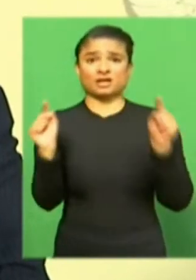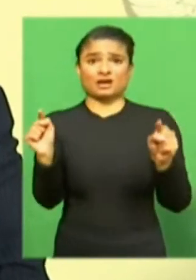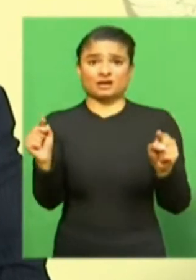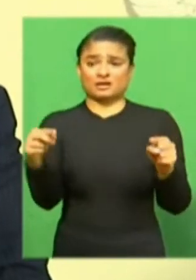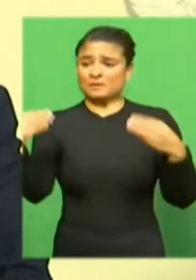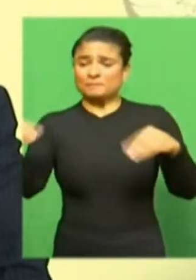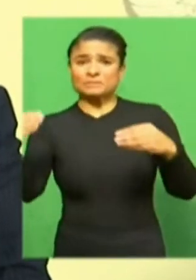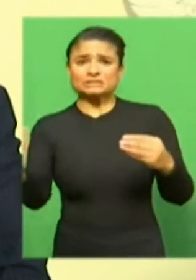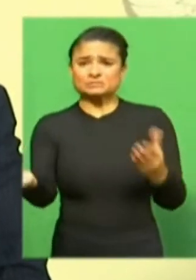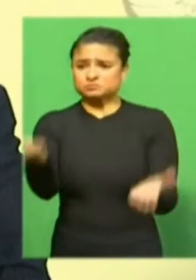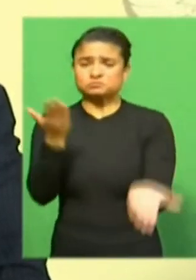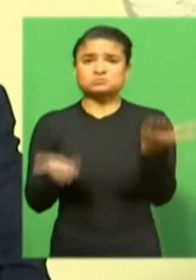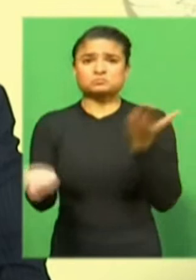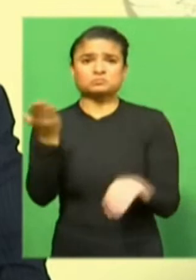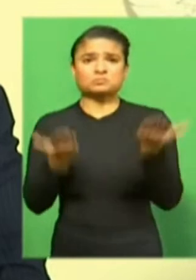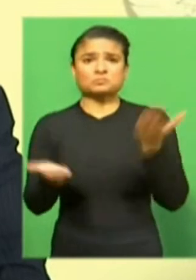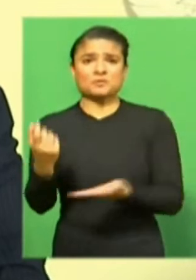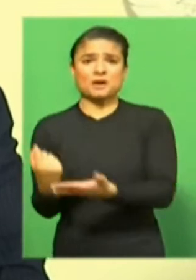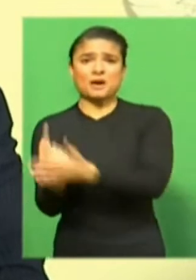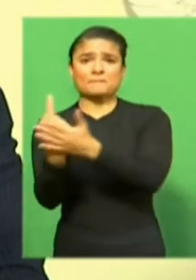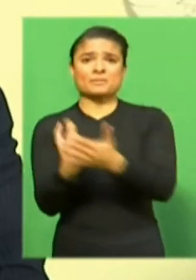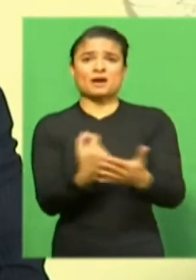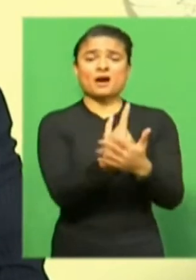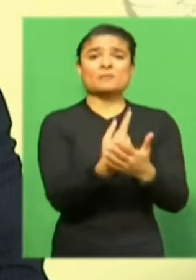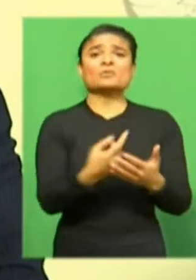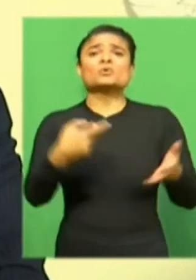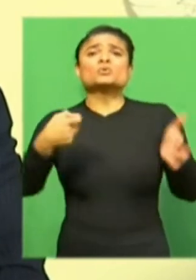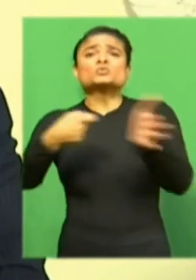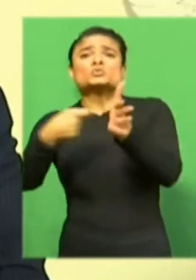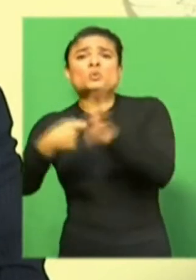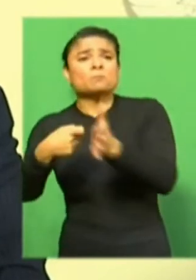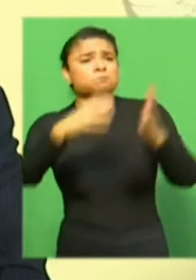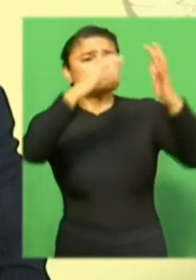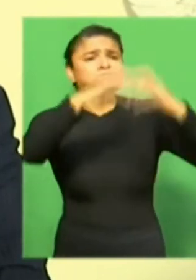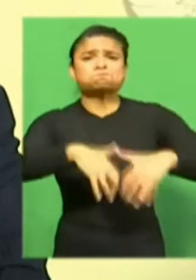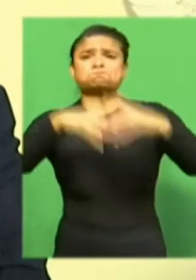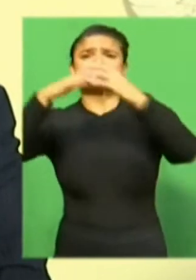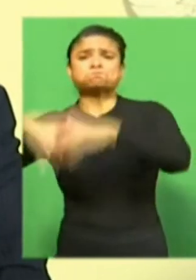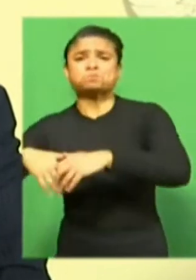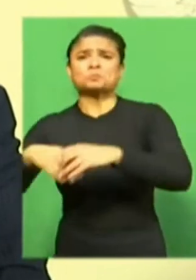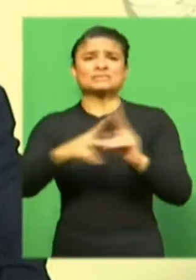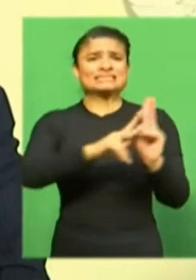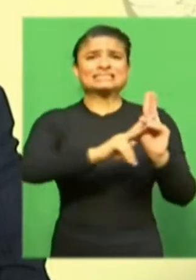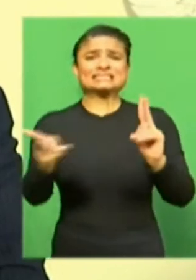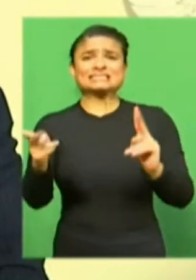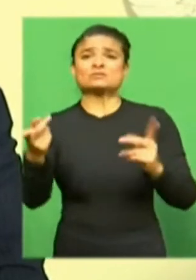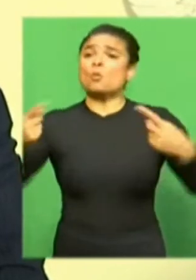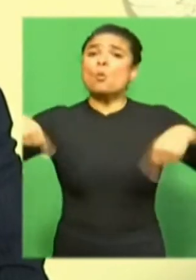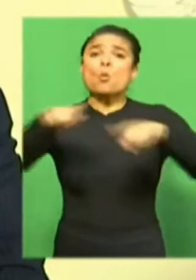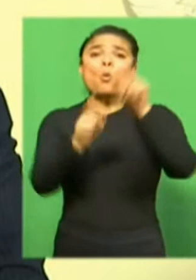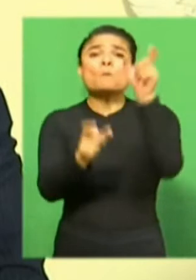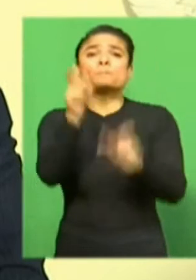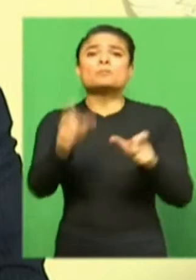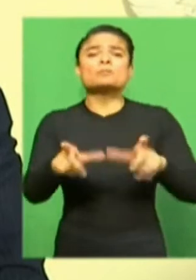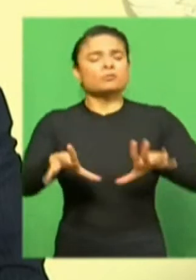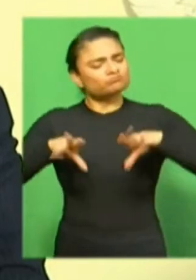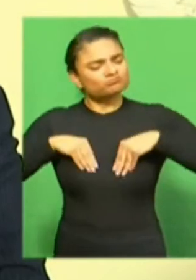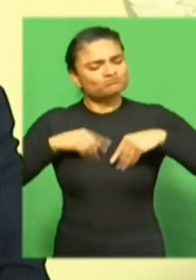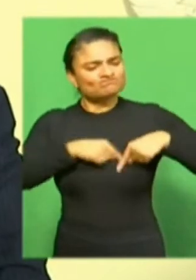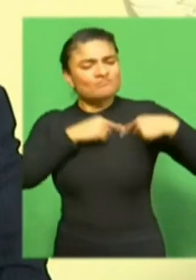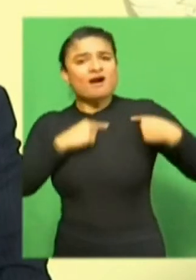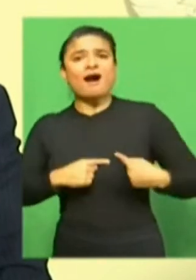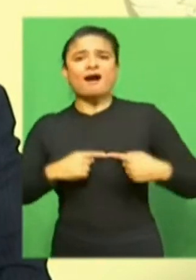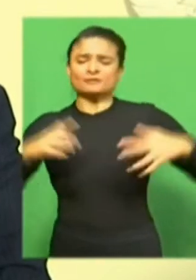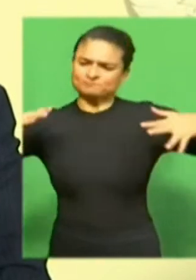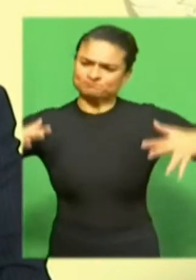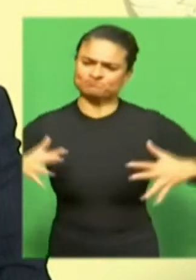malls and business centers have all come together as one to say we will rebuild,